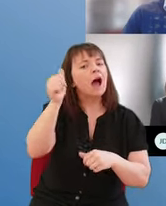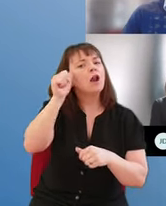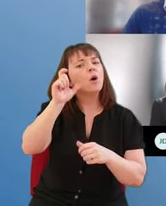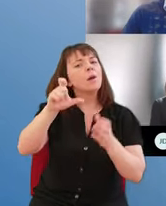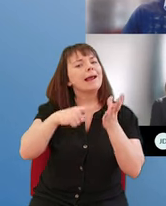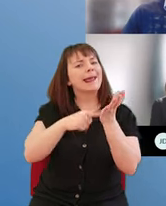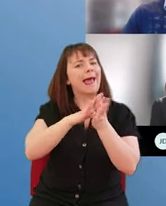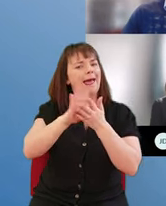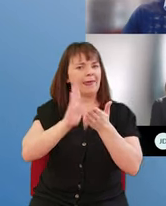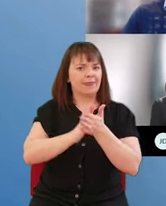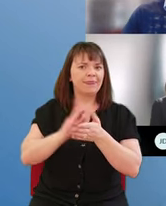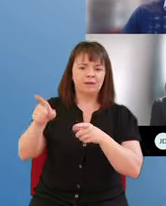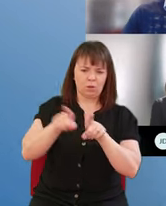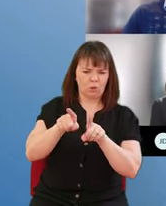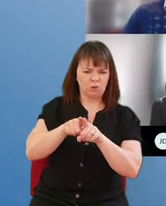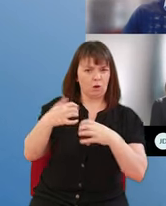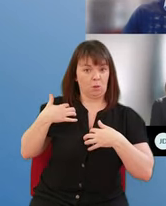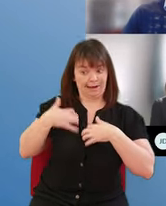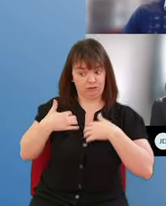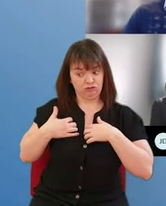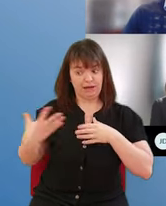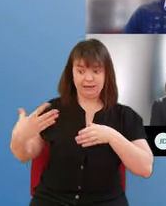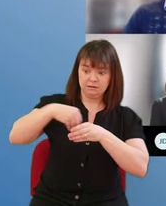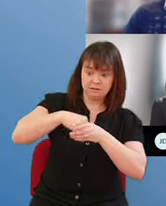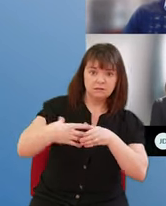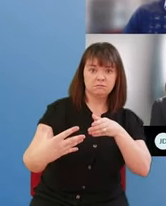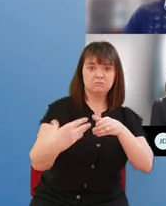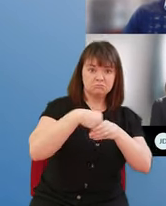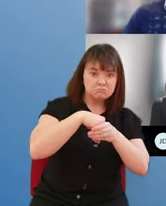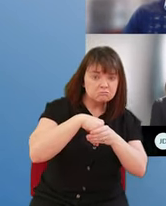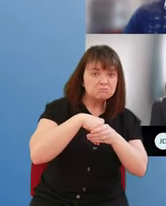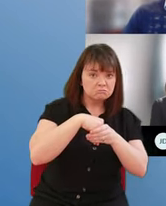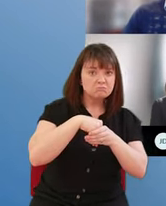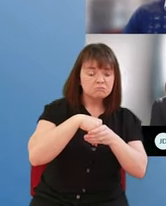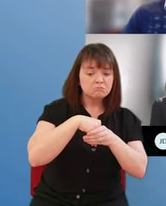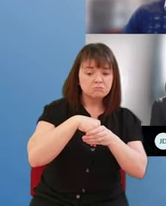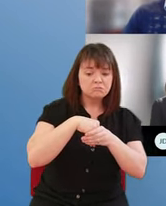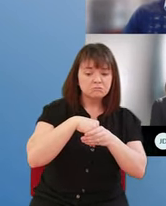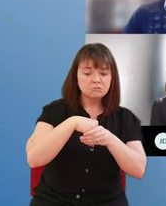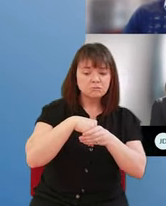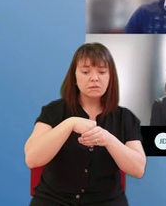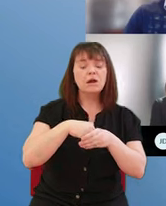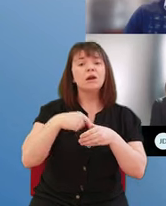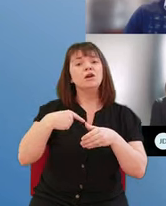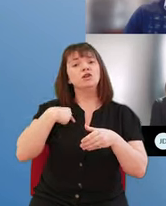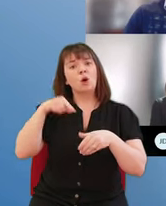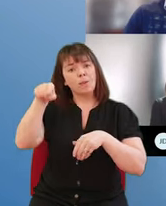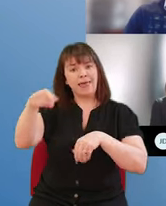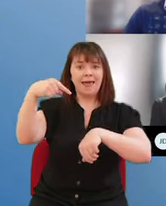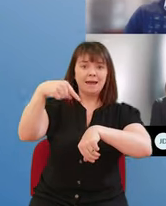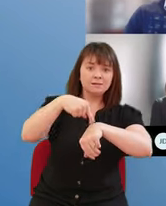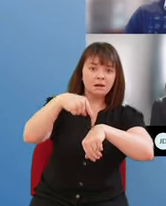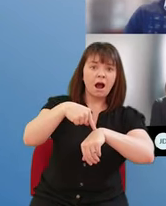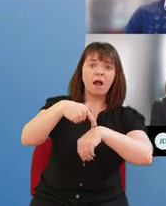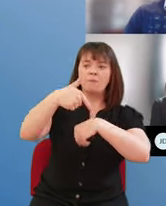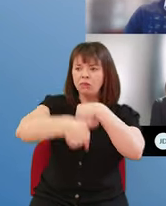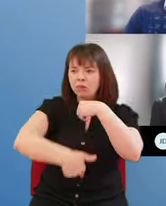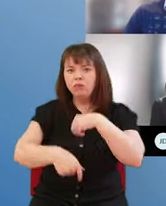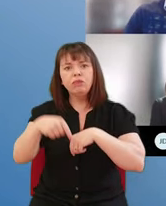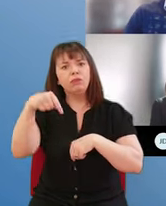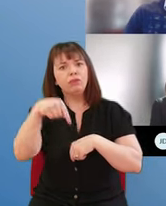spending more time talking about and seeing in almost every paper that is coming through, it's learning